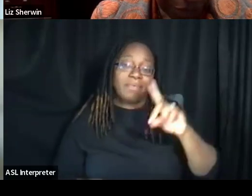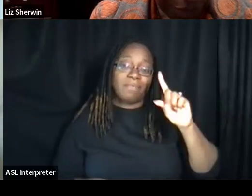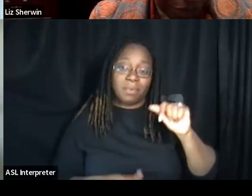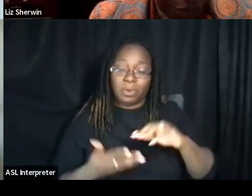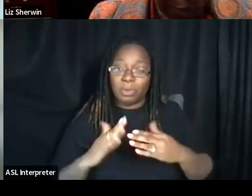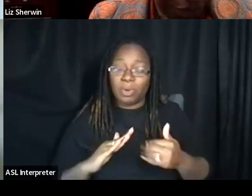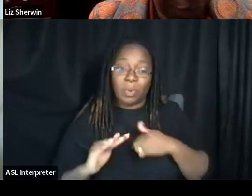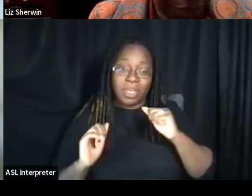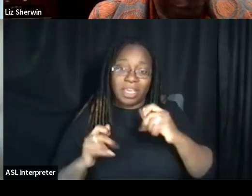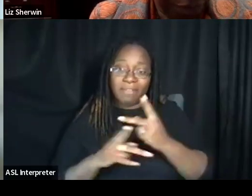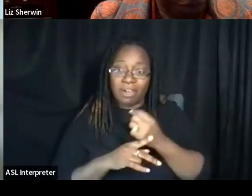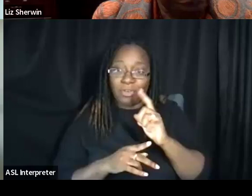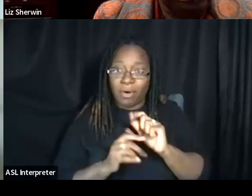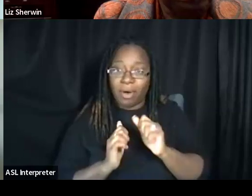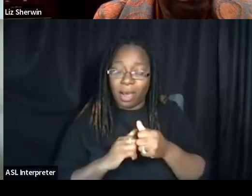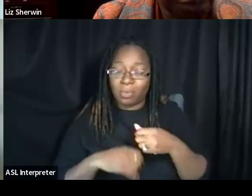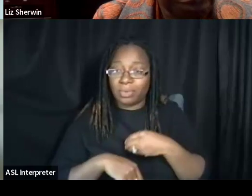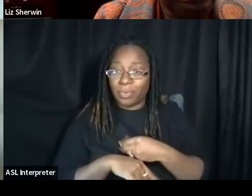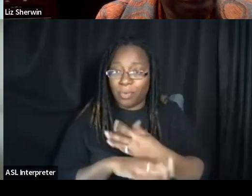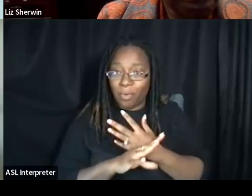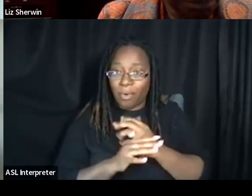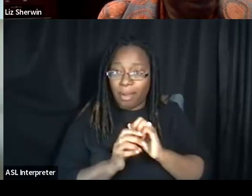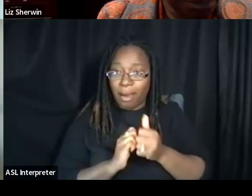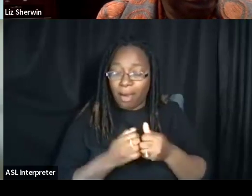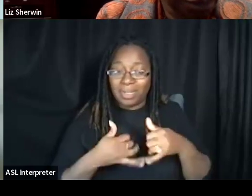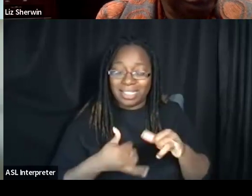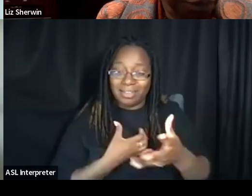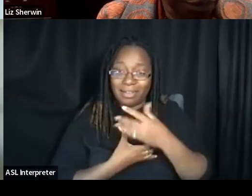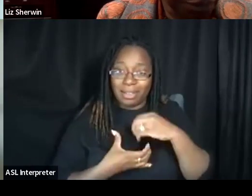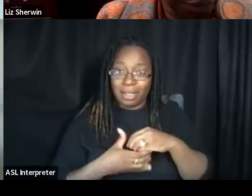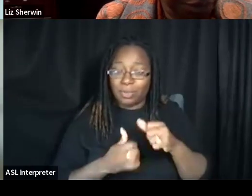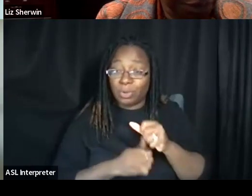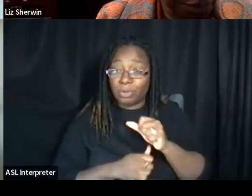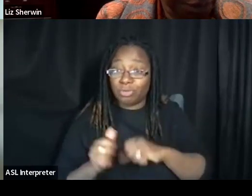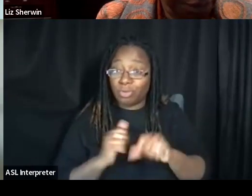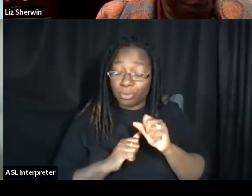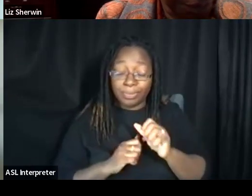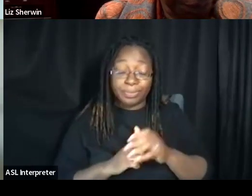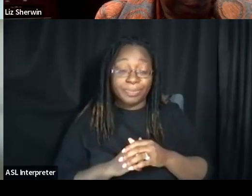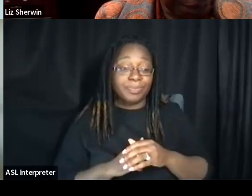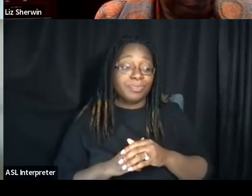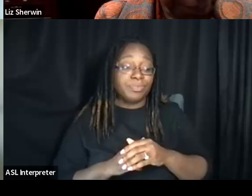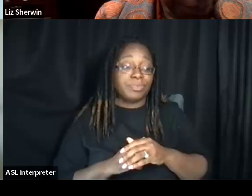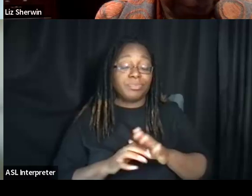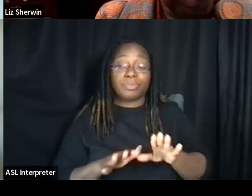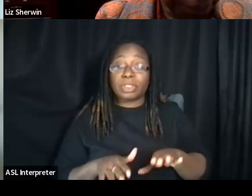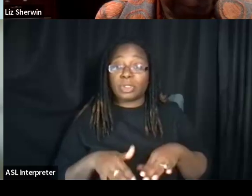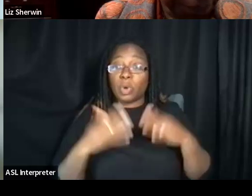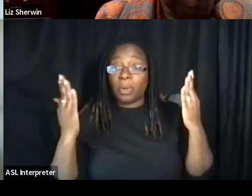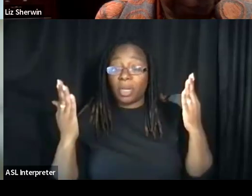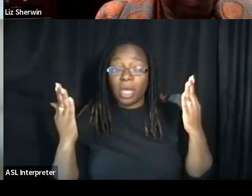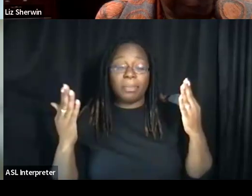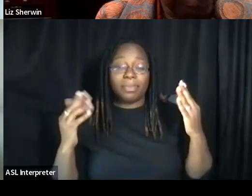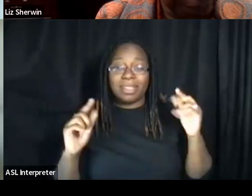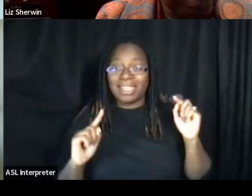figure out how to get online and how to still engage with each other. So it actually opened up this